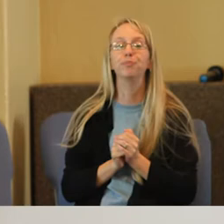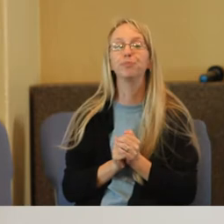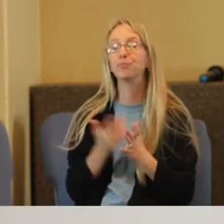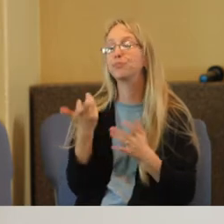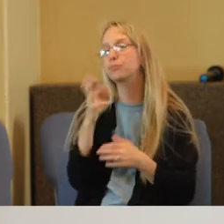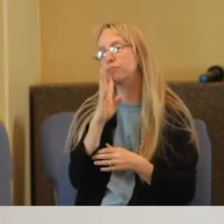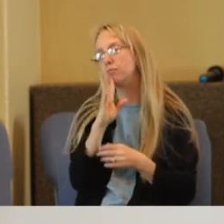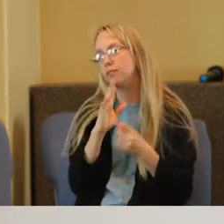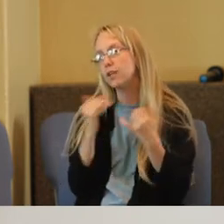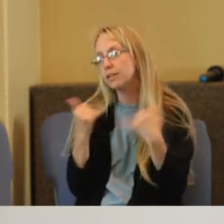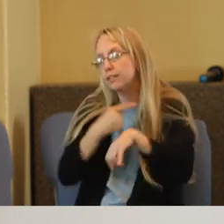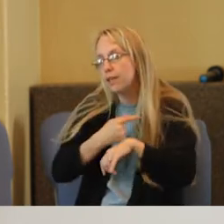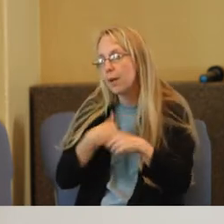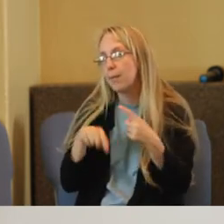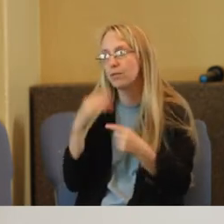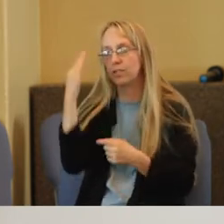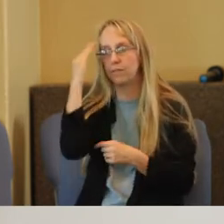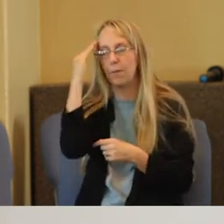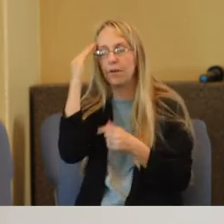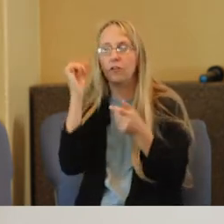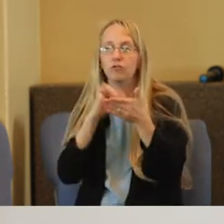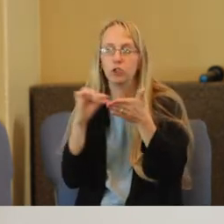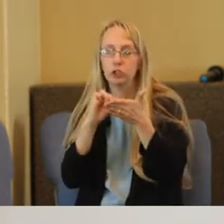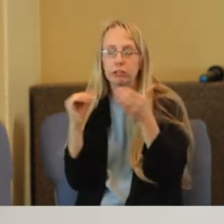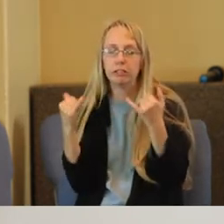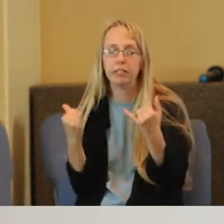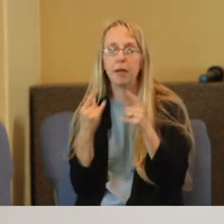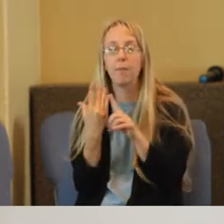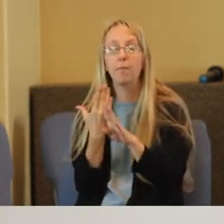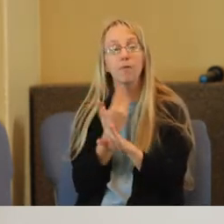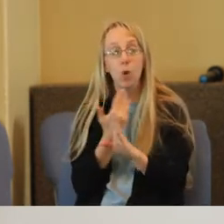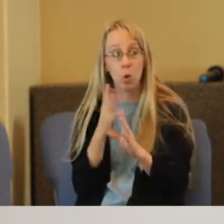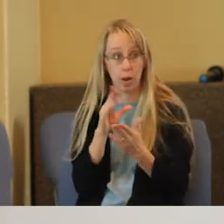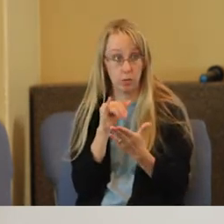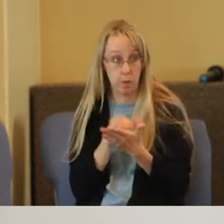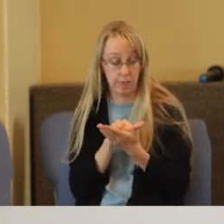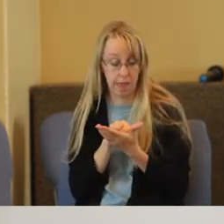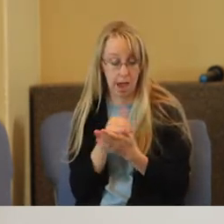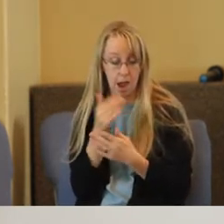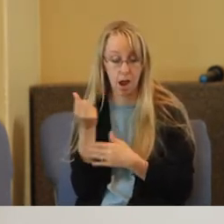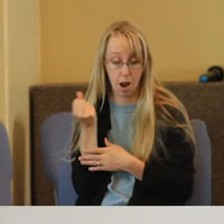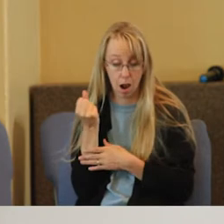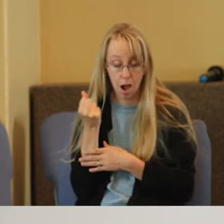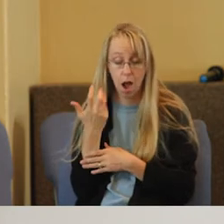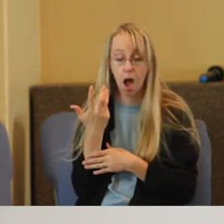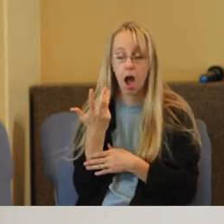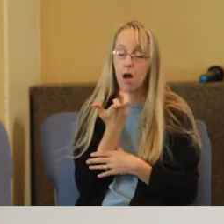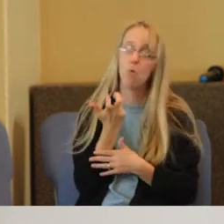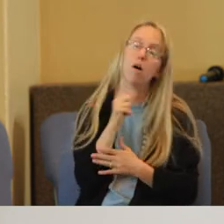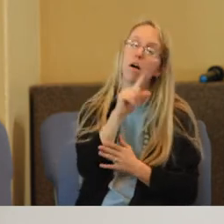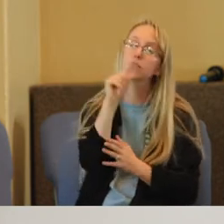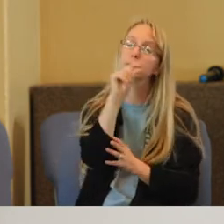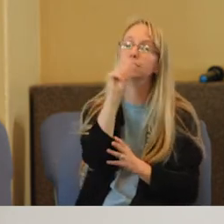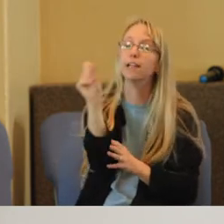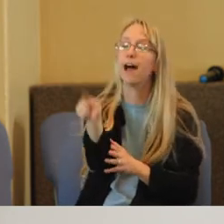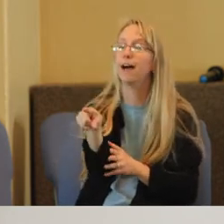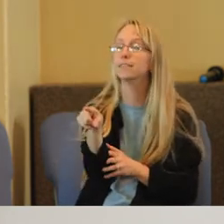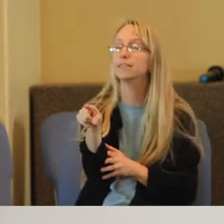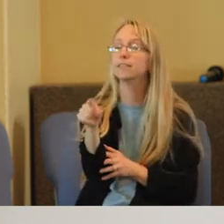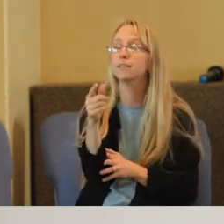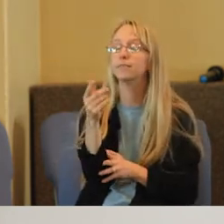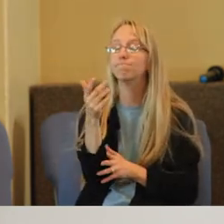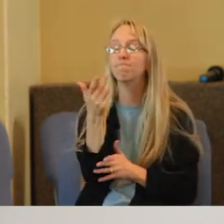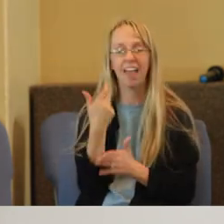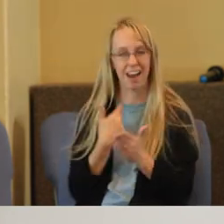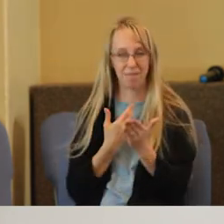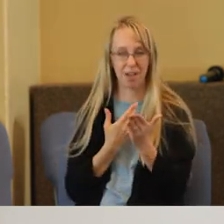I want to speak on a couple of very familiar verses today, but before I do, I need to ask a question, and I'm going to be really honest with you.